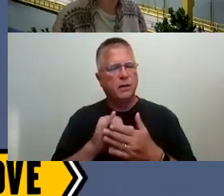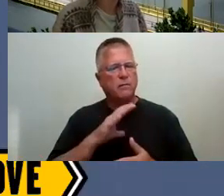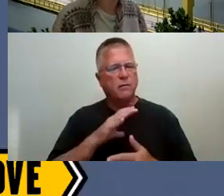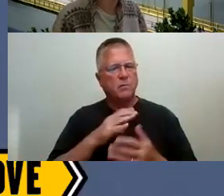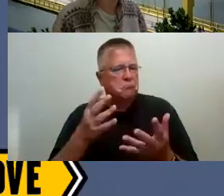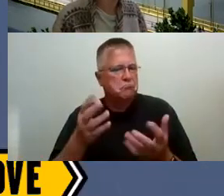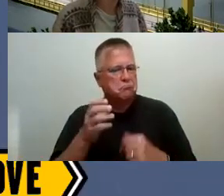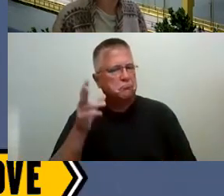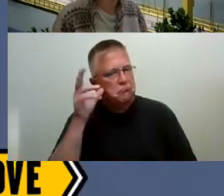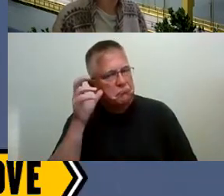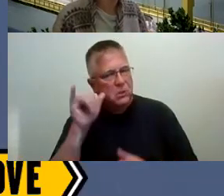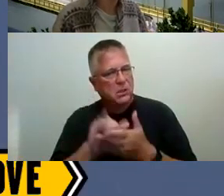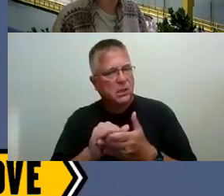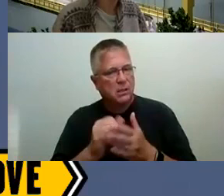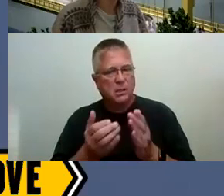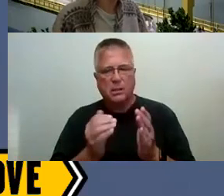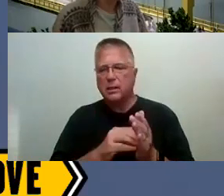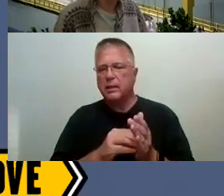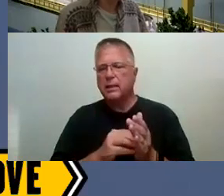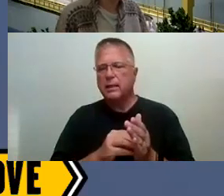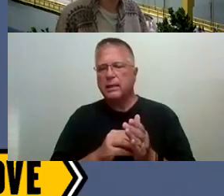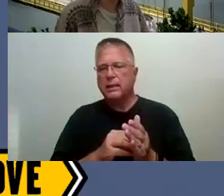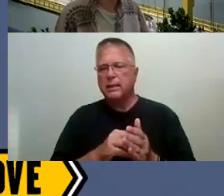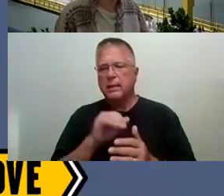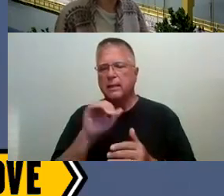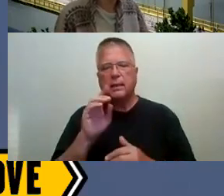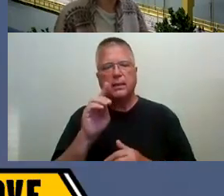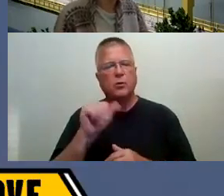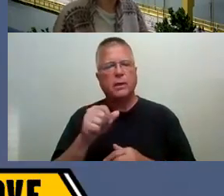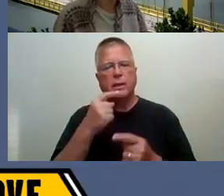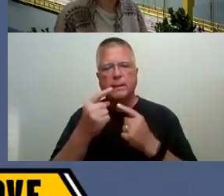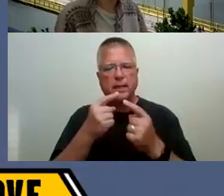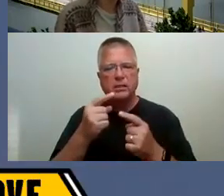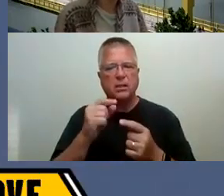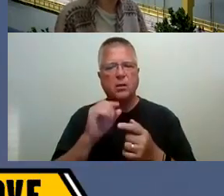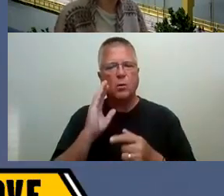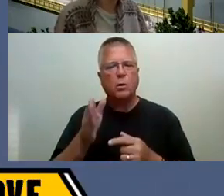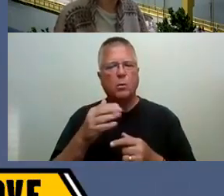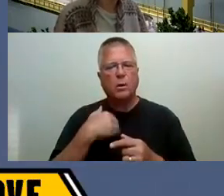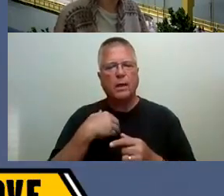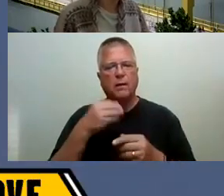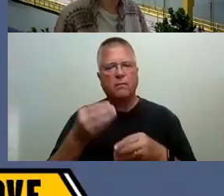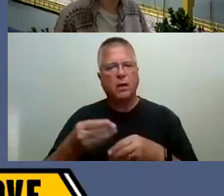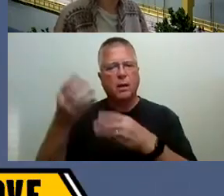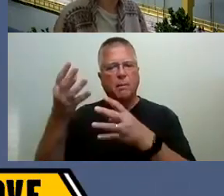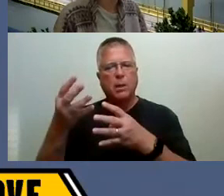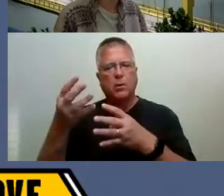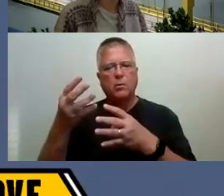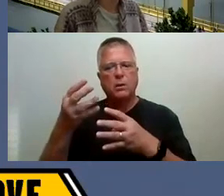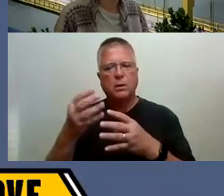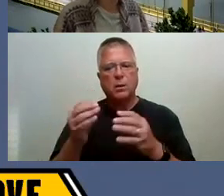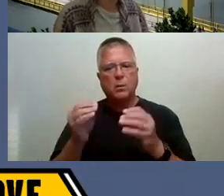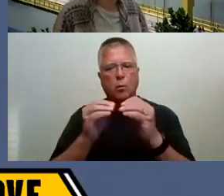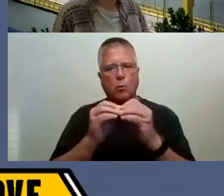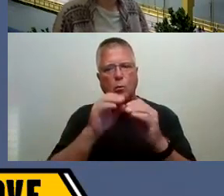you have to say on that. And again, as Karina was mentioning, we'll upload like better graphics for